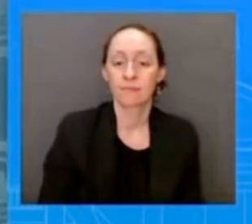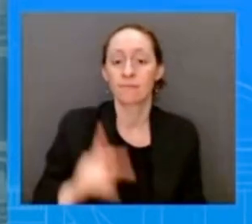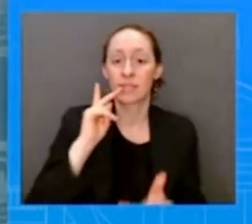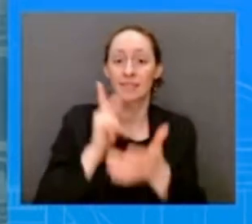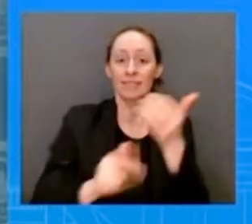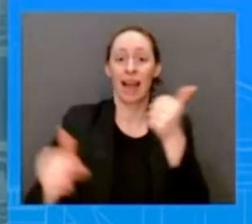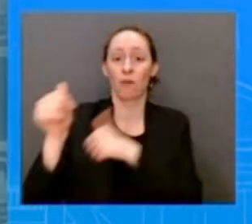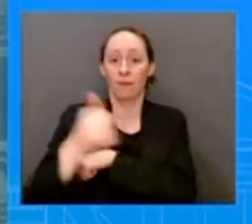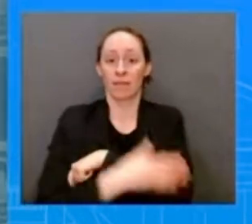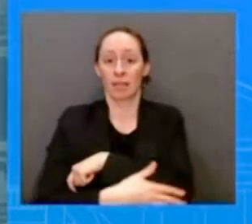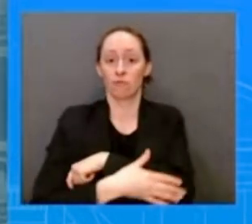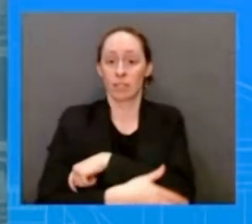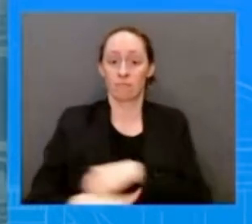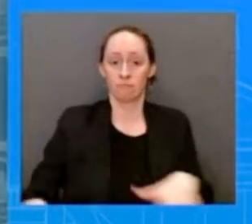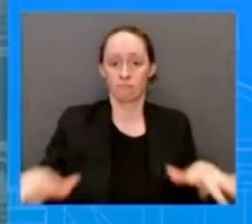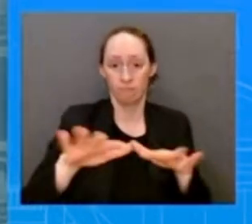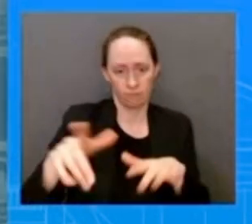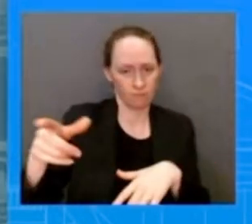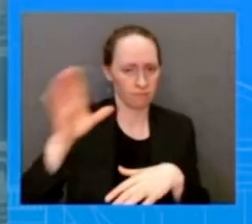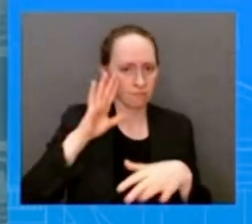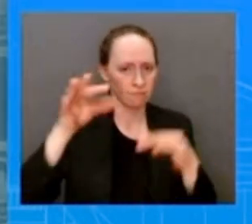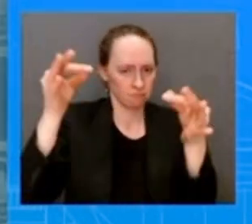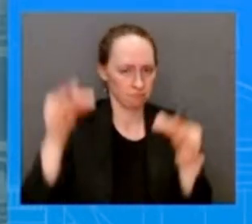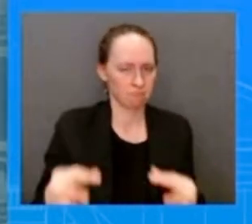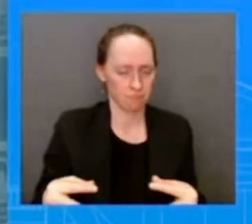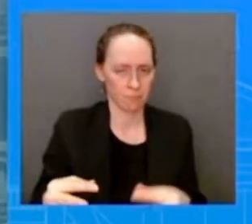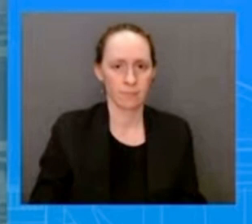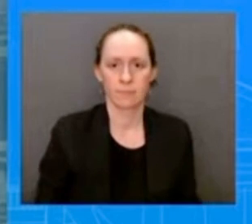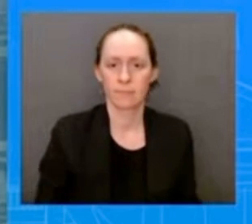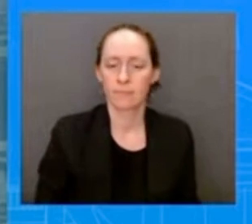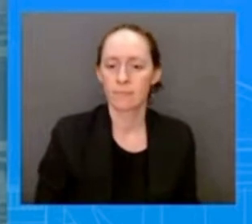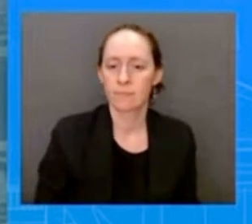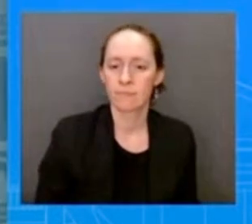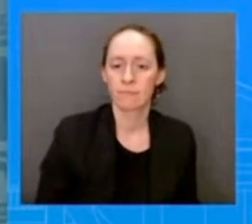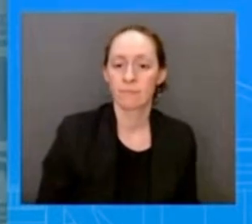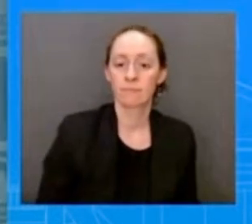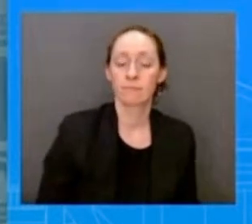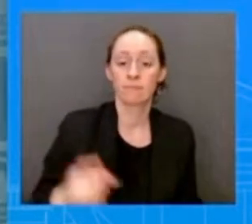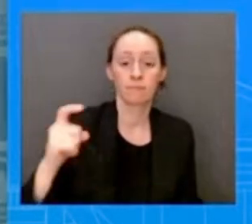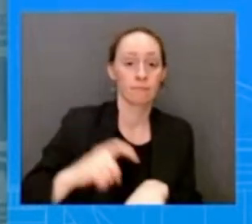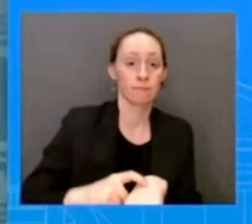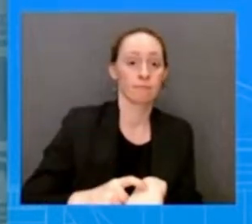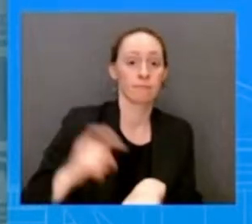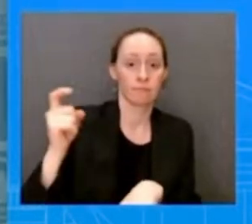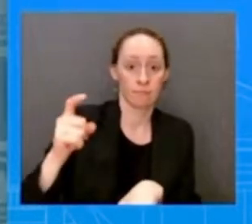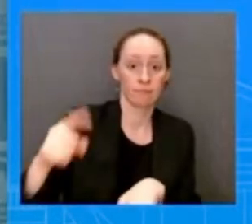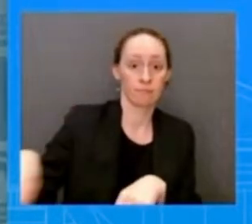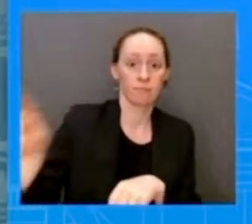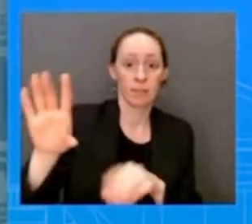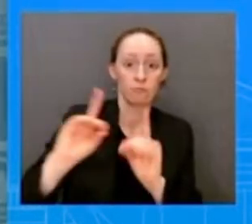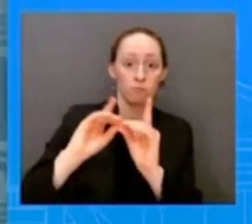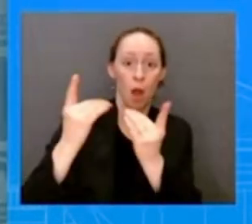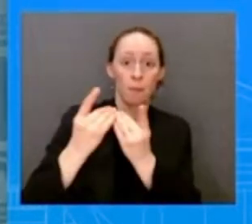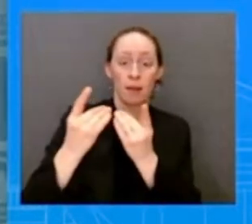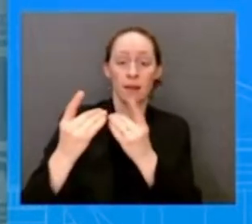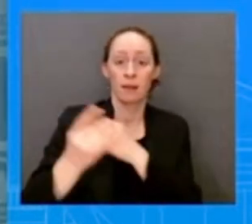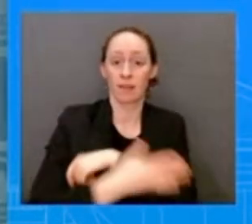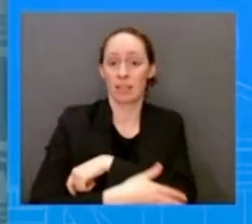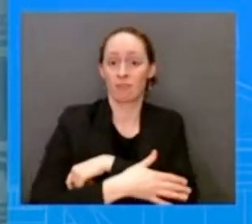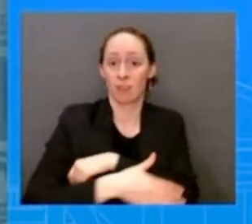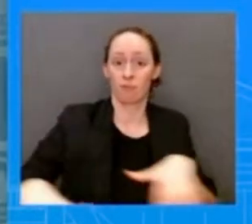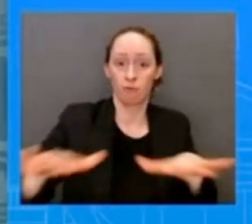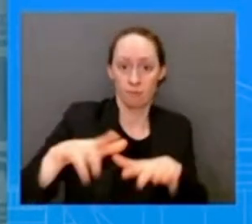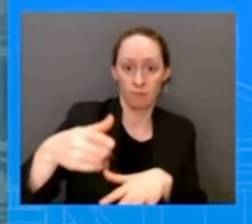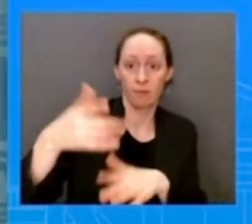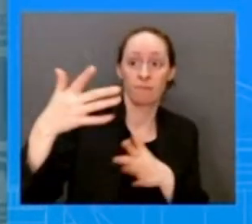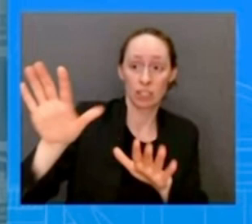I would refer you to a decision that is made by the Department of Interior. That's her decision to make. Okay. Could you tell those a little bit more about what